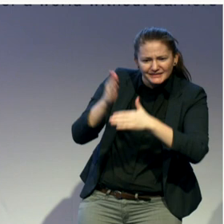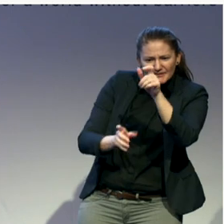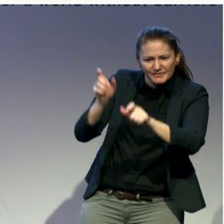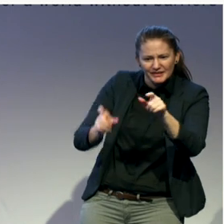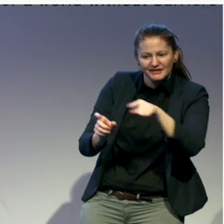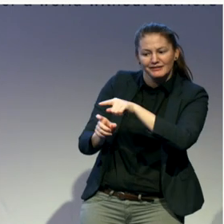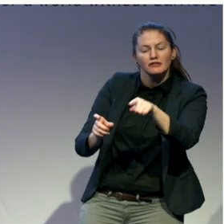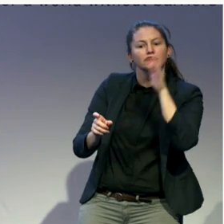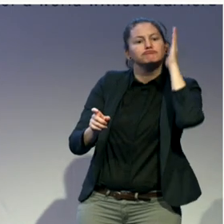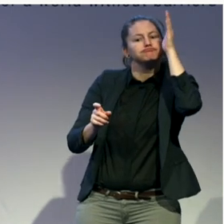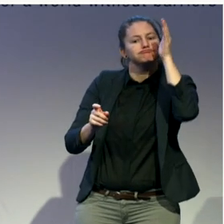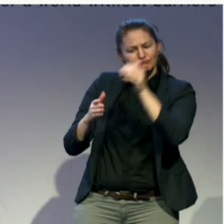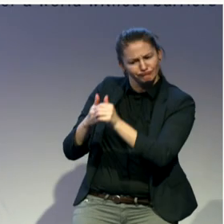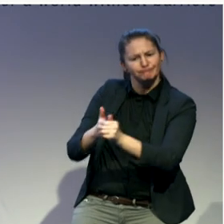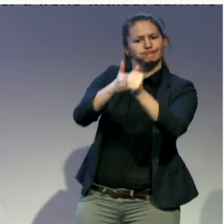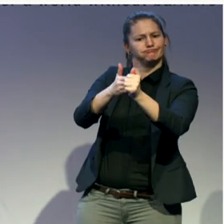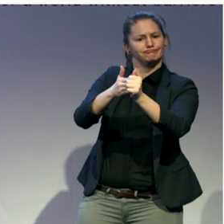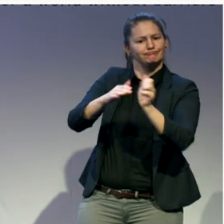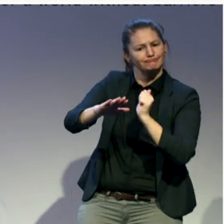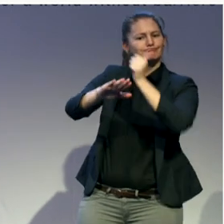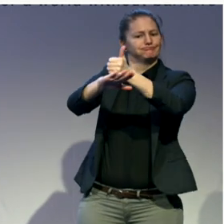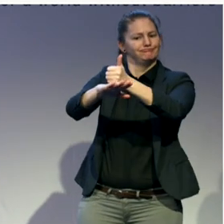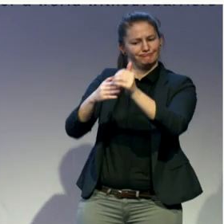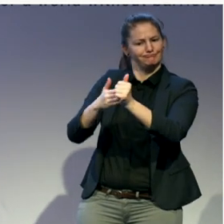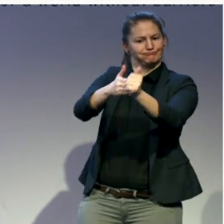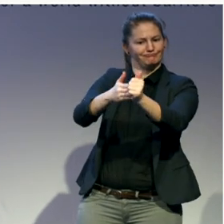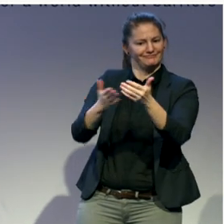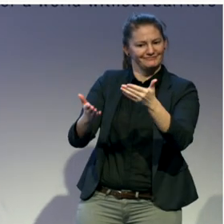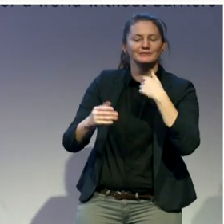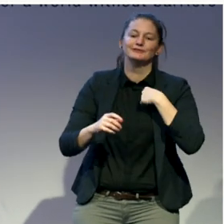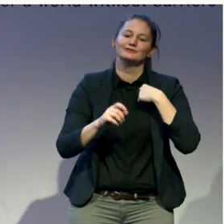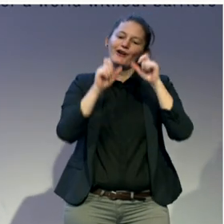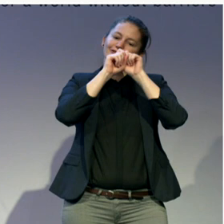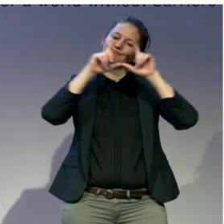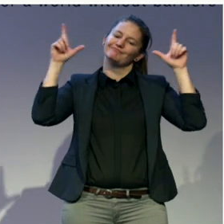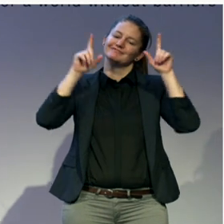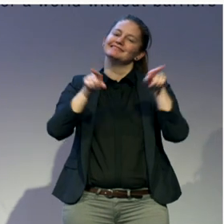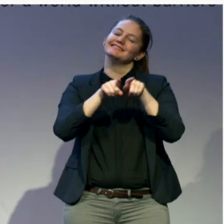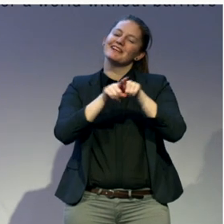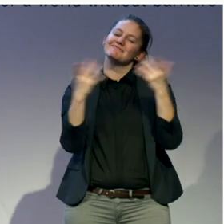So I imagine it's a door where my name is on there and I'm the boss.